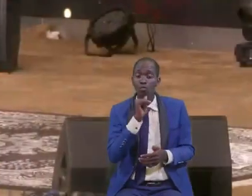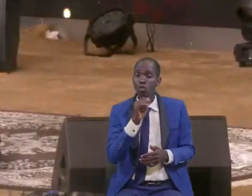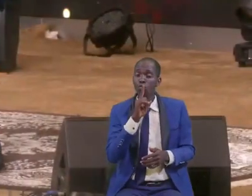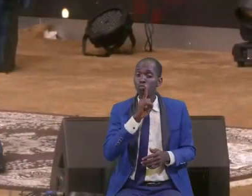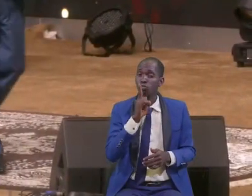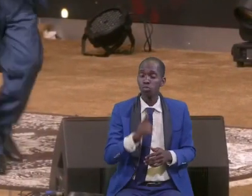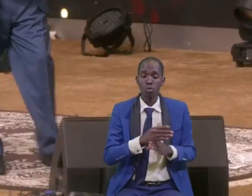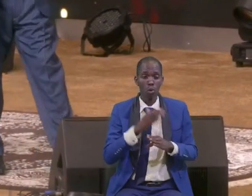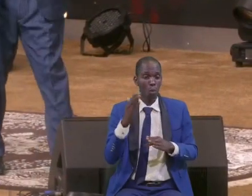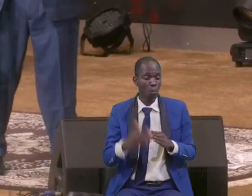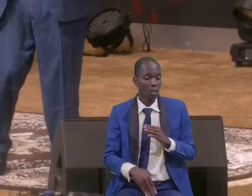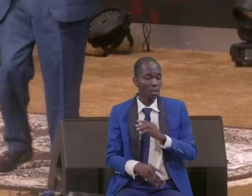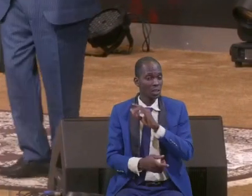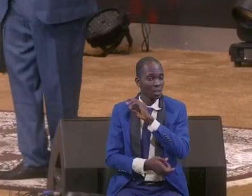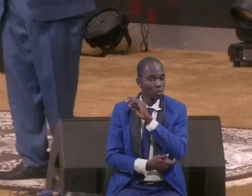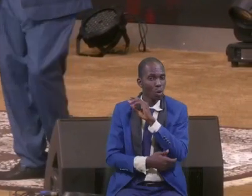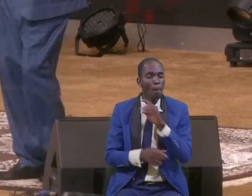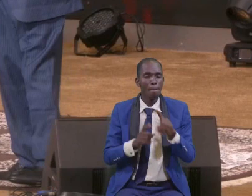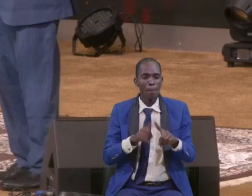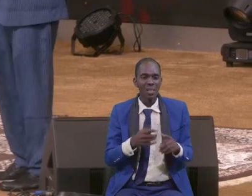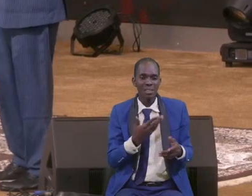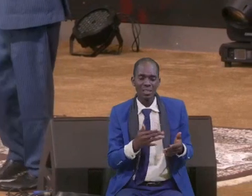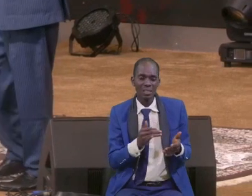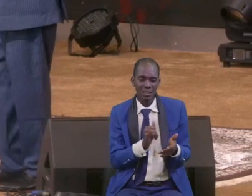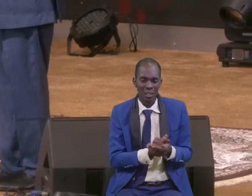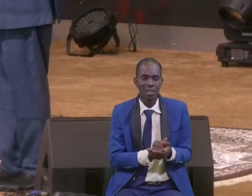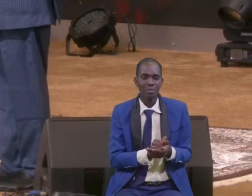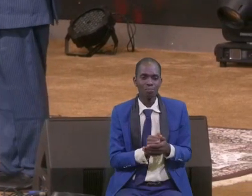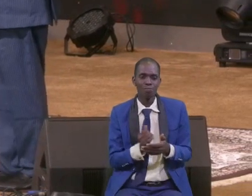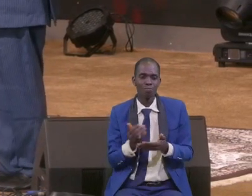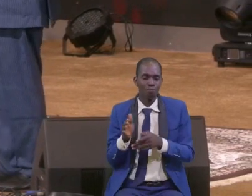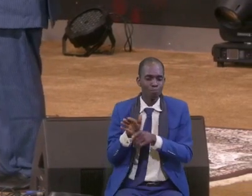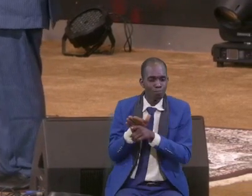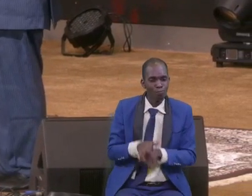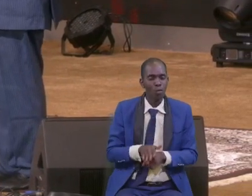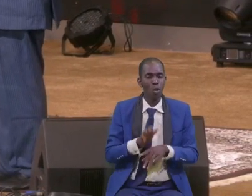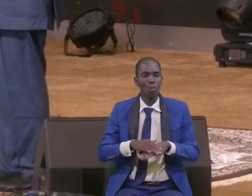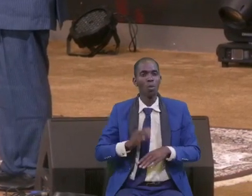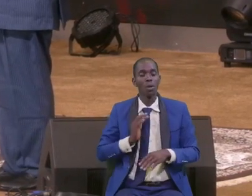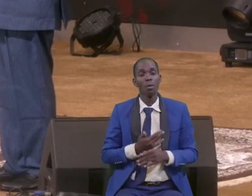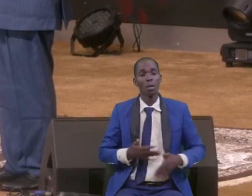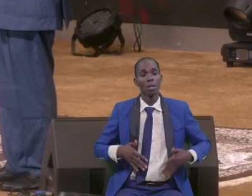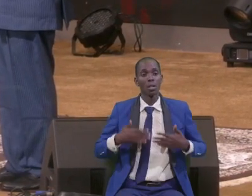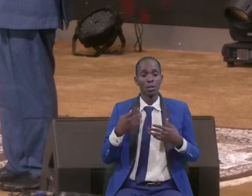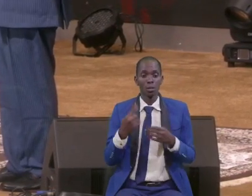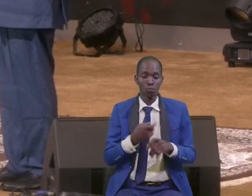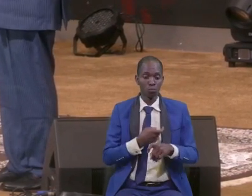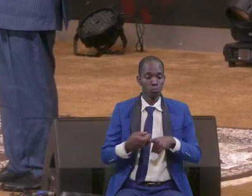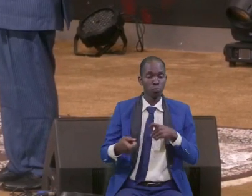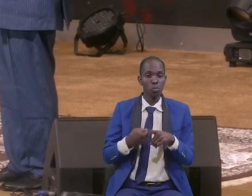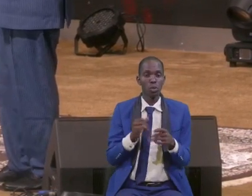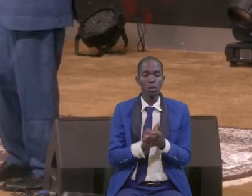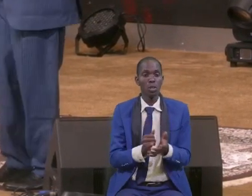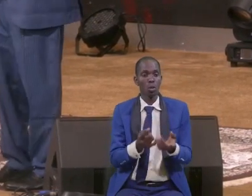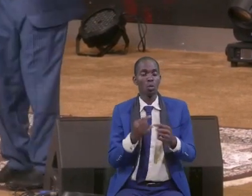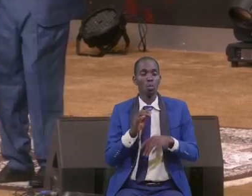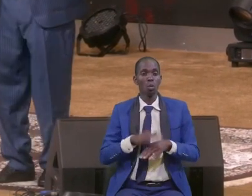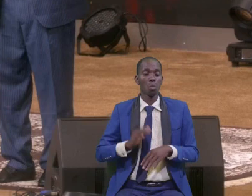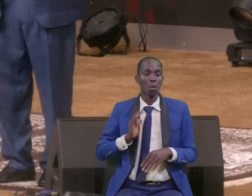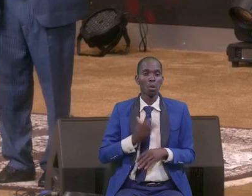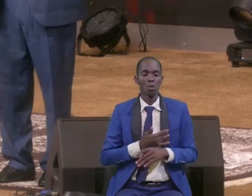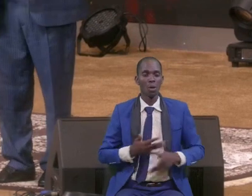us, entice us into sin. They are the pressures upon our life, the persecutions we have, the trials trials we